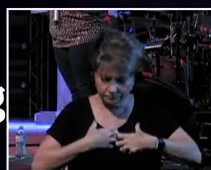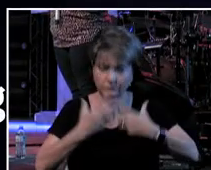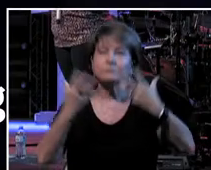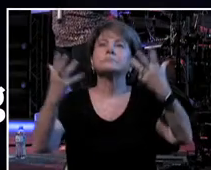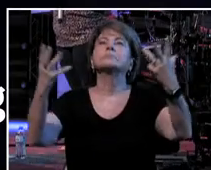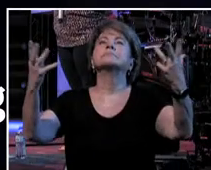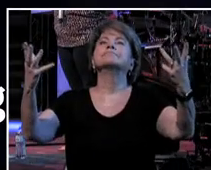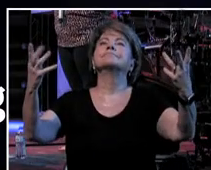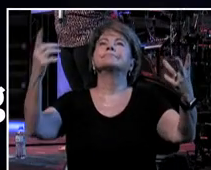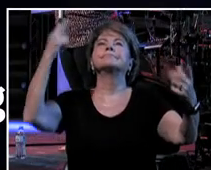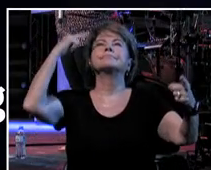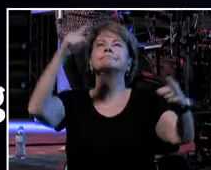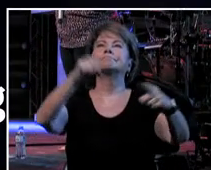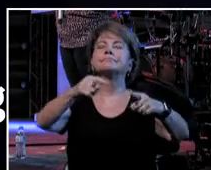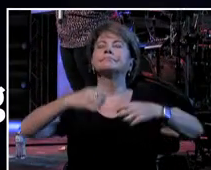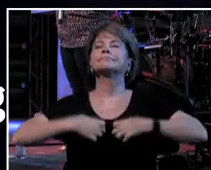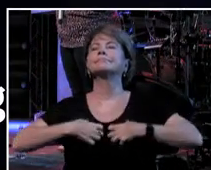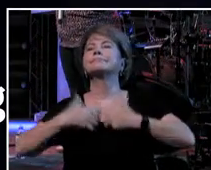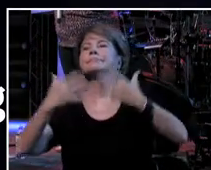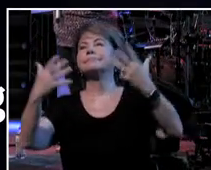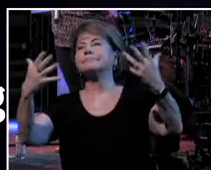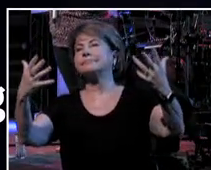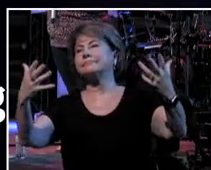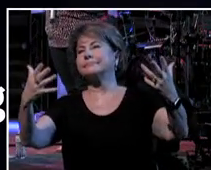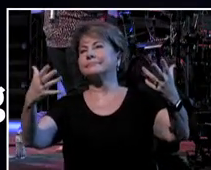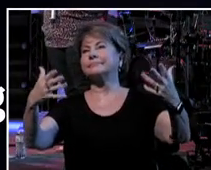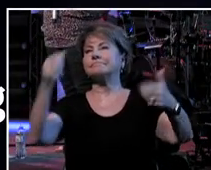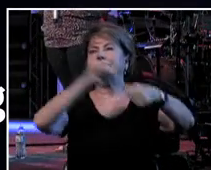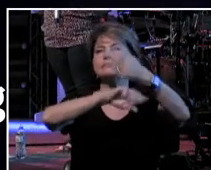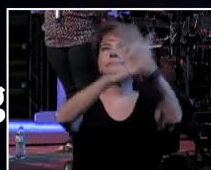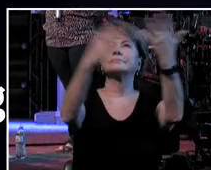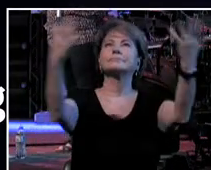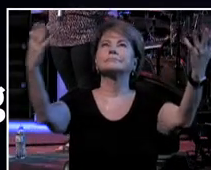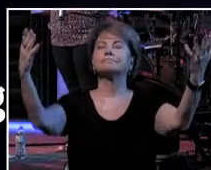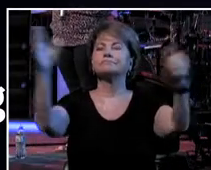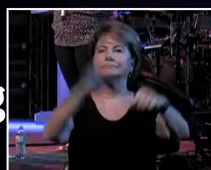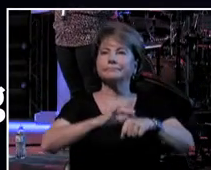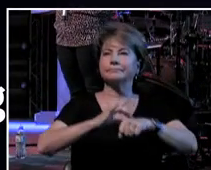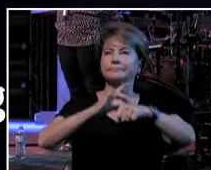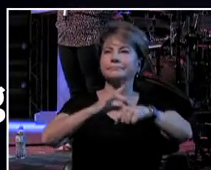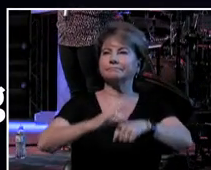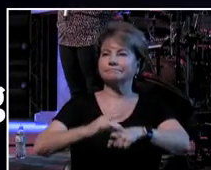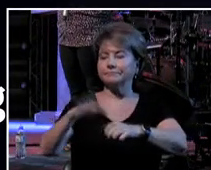I'll cry out. Heaven and earth will see.